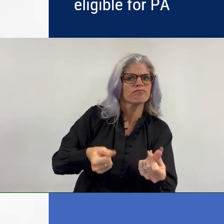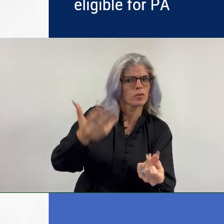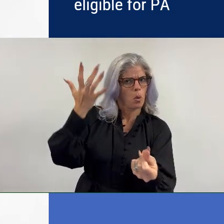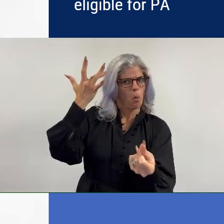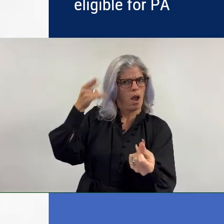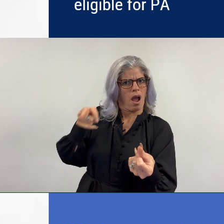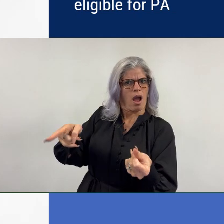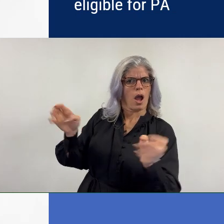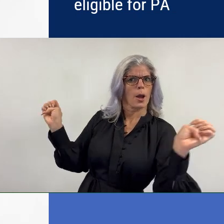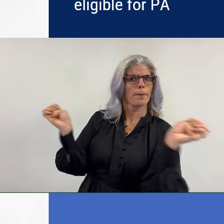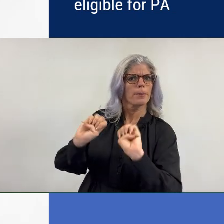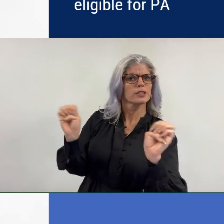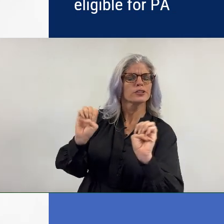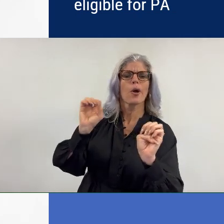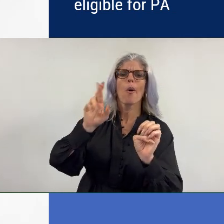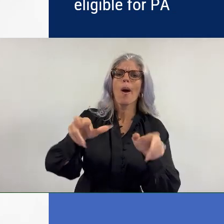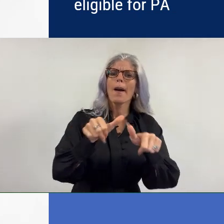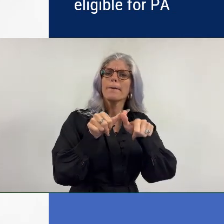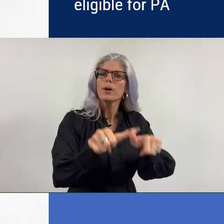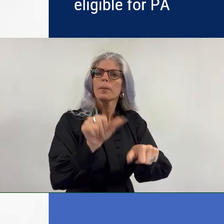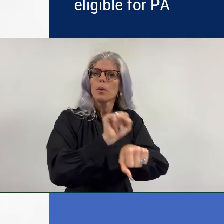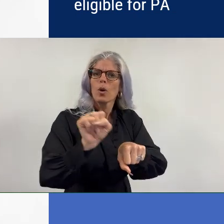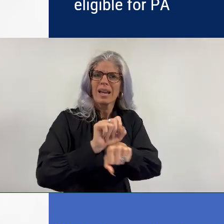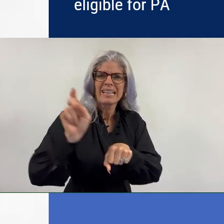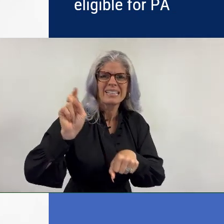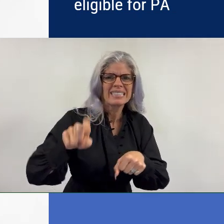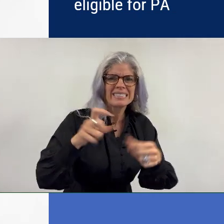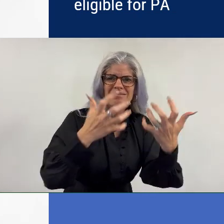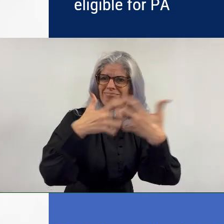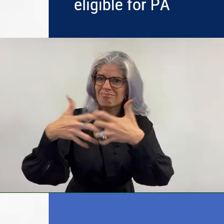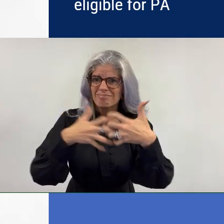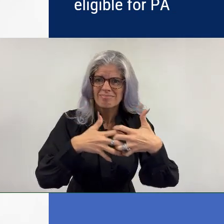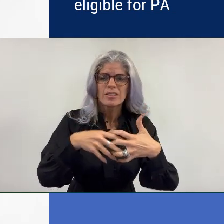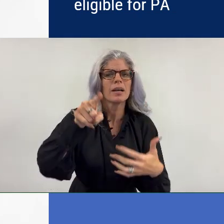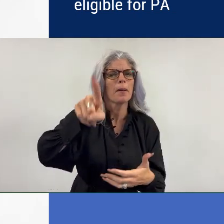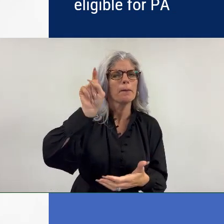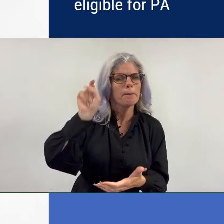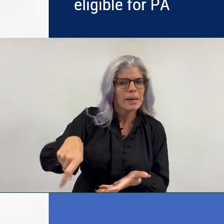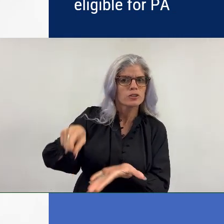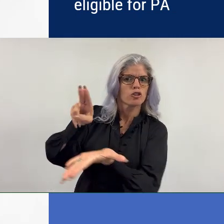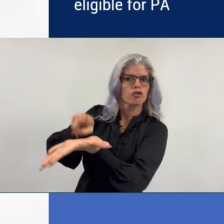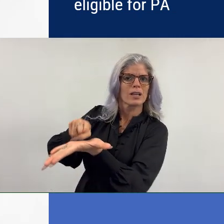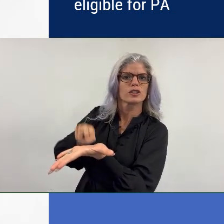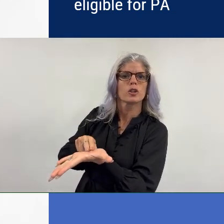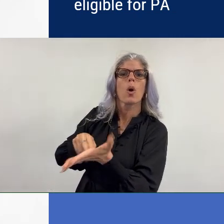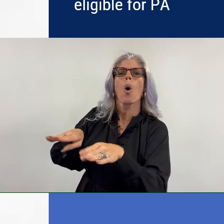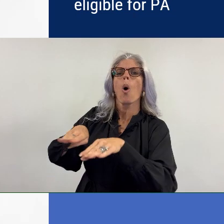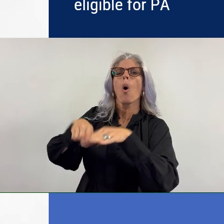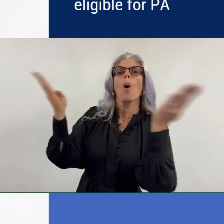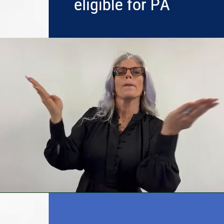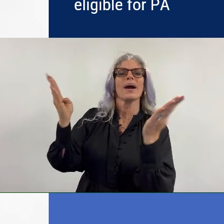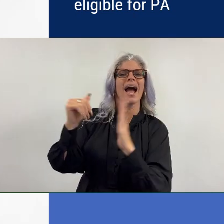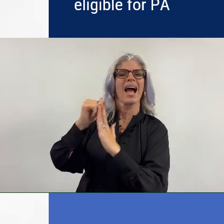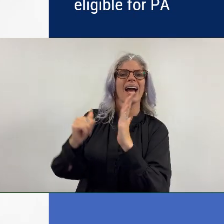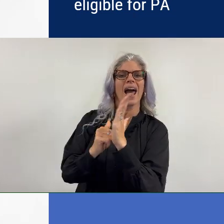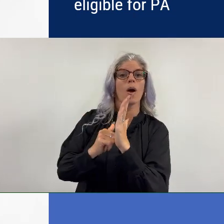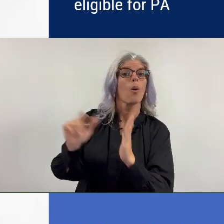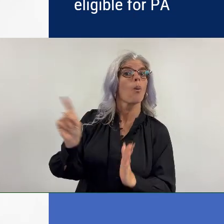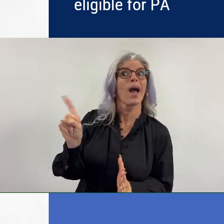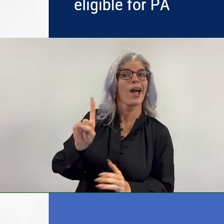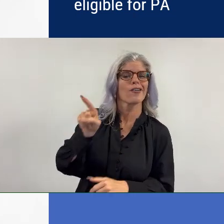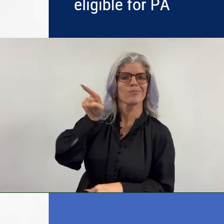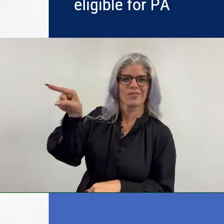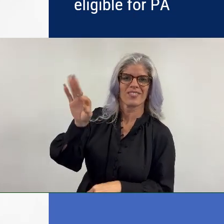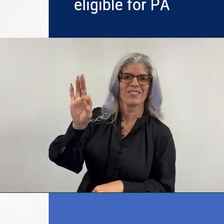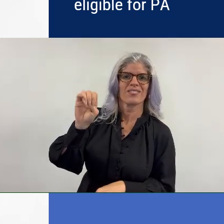Third, once your account at FEMA Grants Portal is approved, submit your RPA by January 6th. Please do not